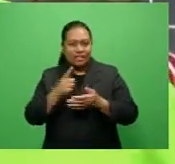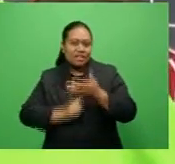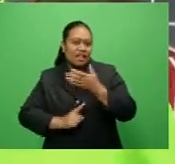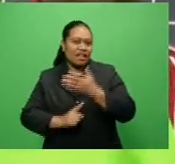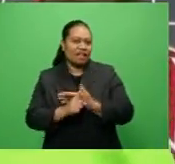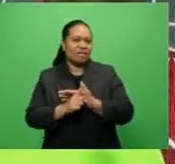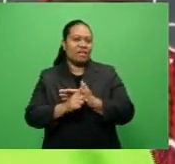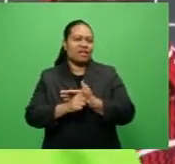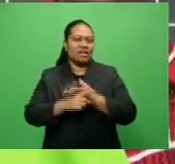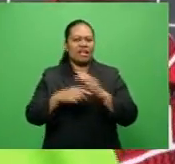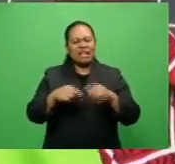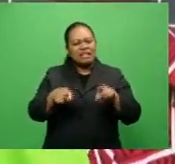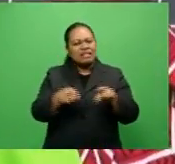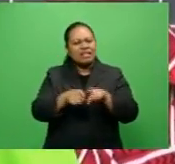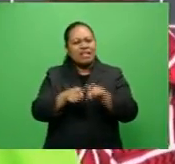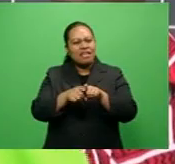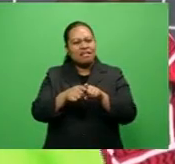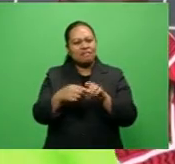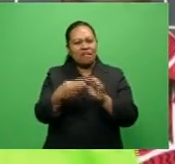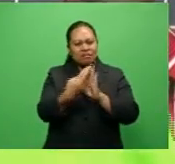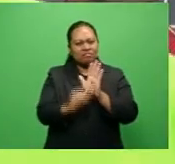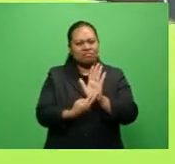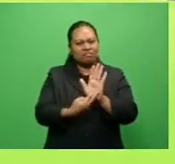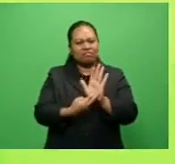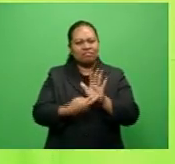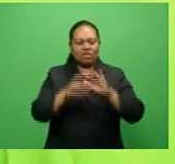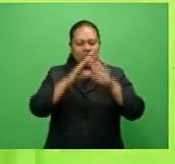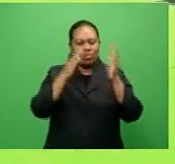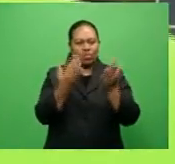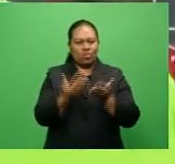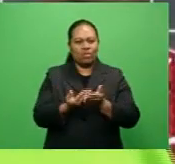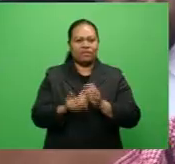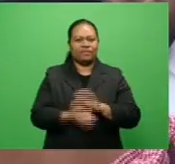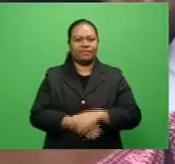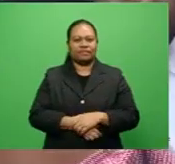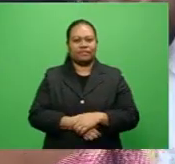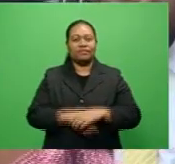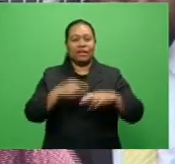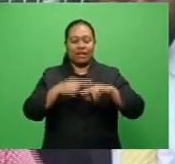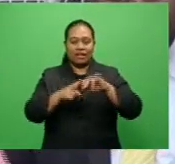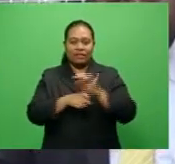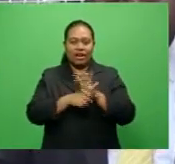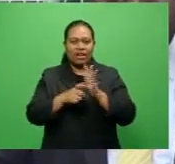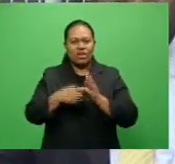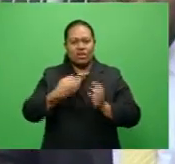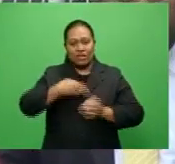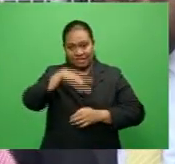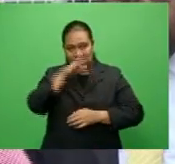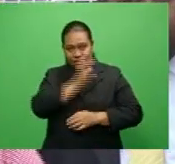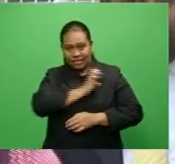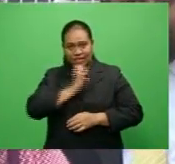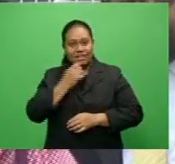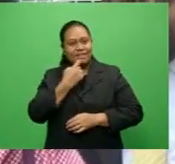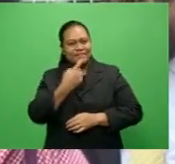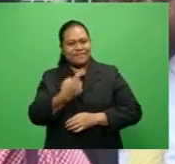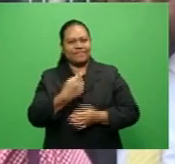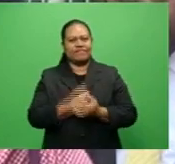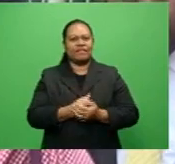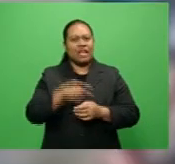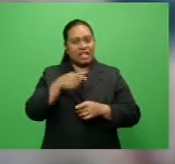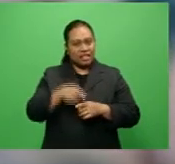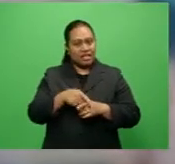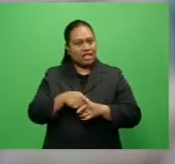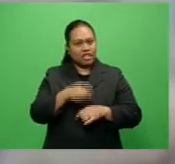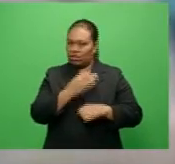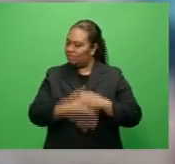conducted in line with World Rugby 7's Regulation 17. FRU Chief Executive John O'Connor states the union